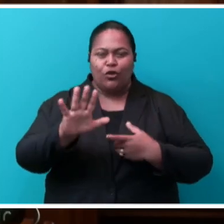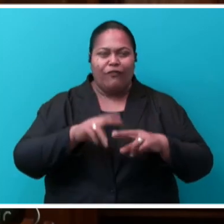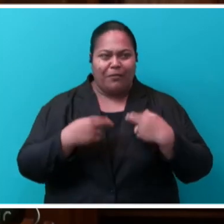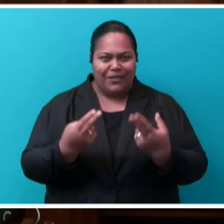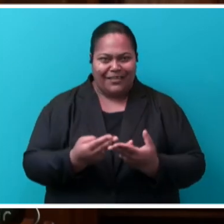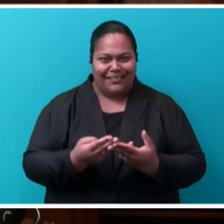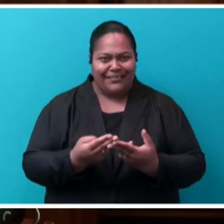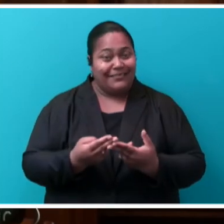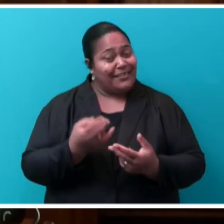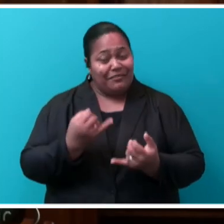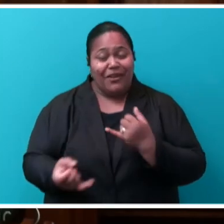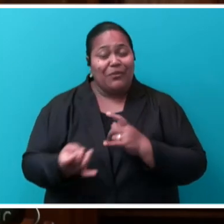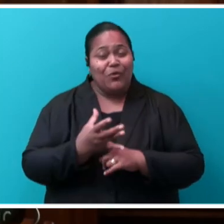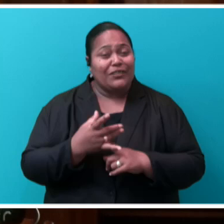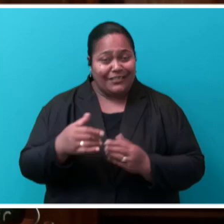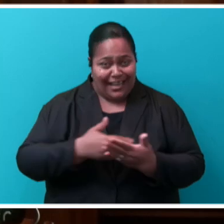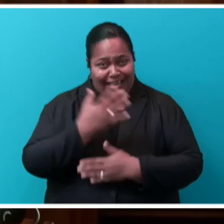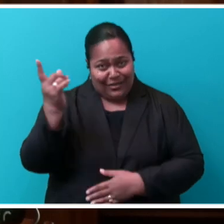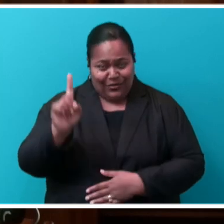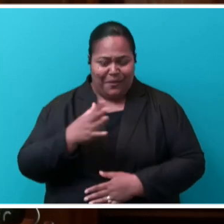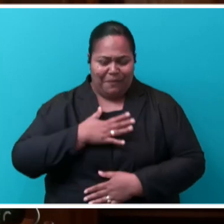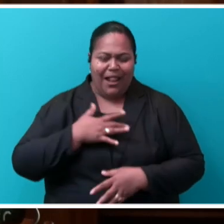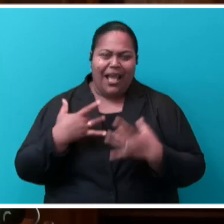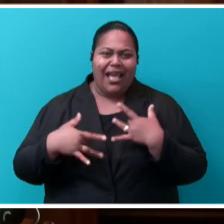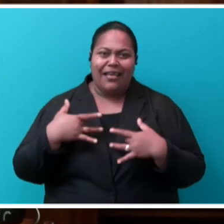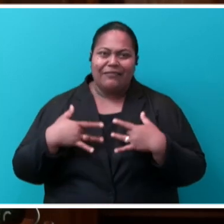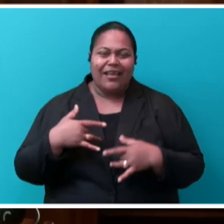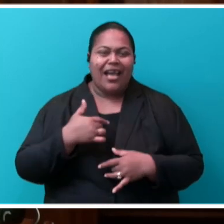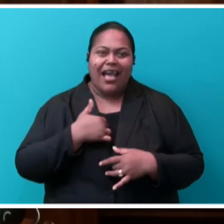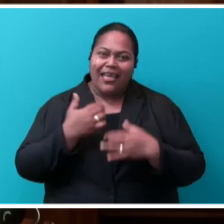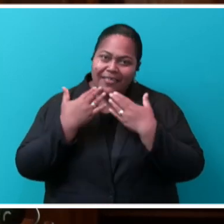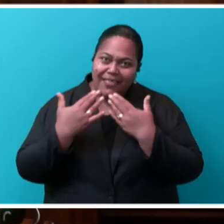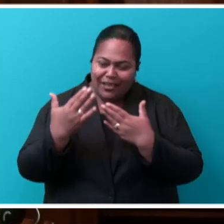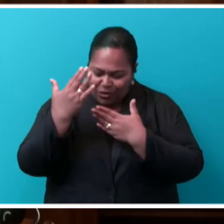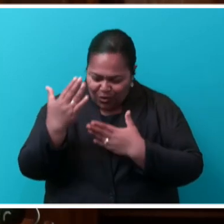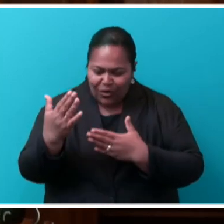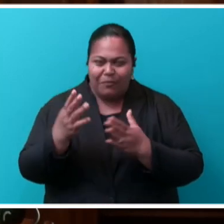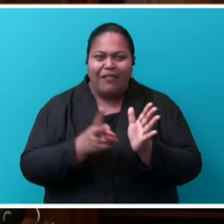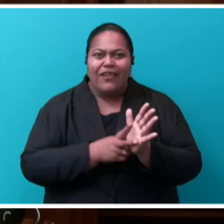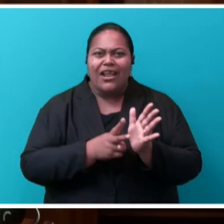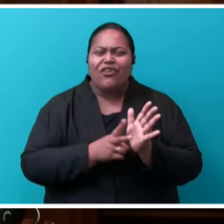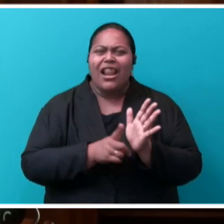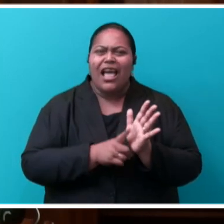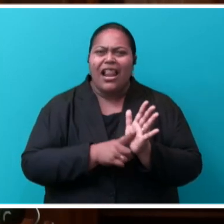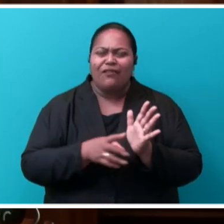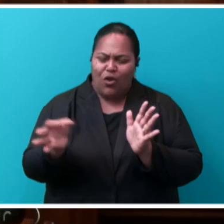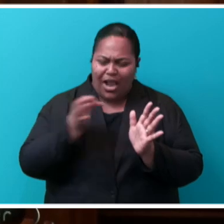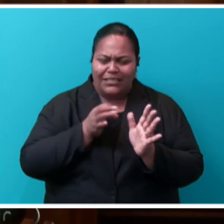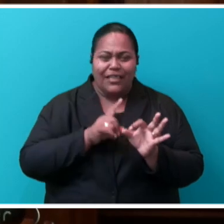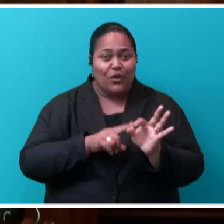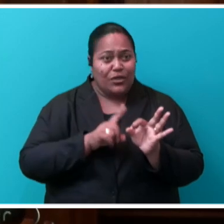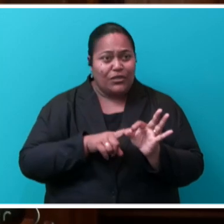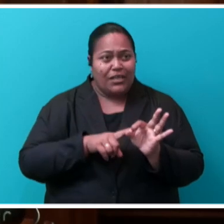So it's a very important day in my life, and I thank the Honorable Virendra Lal for bringing up this question. I'd